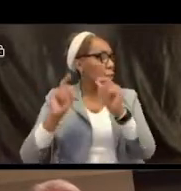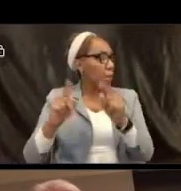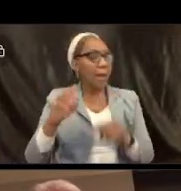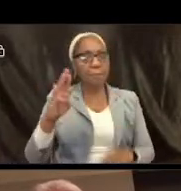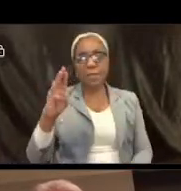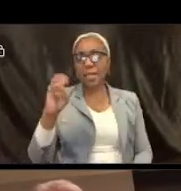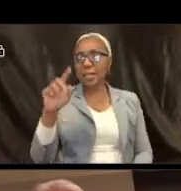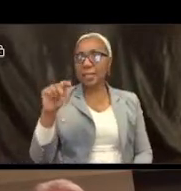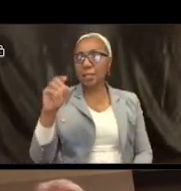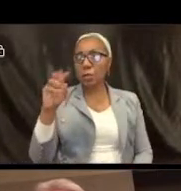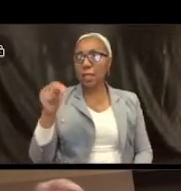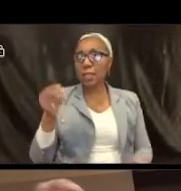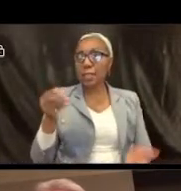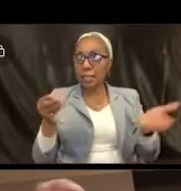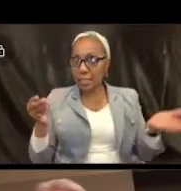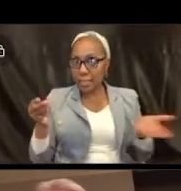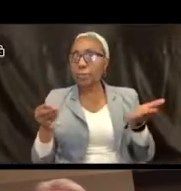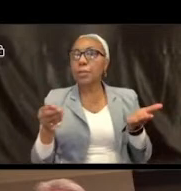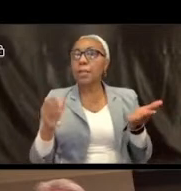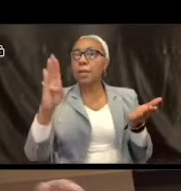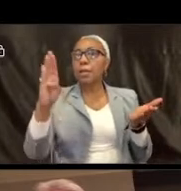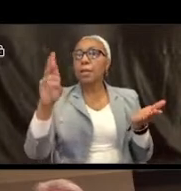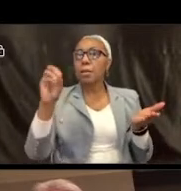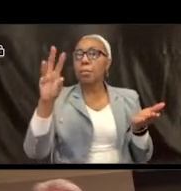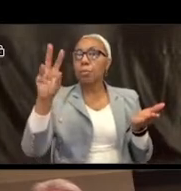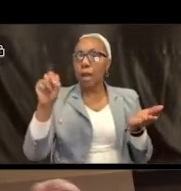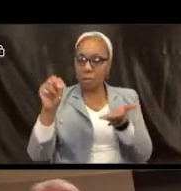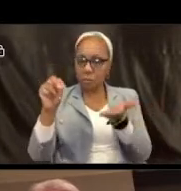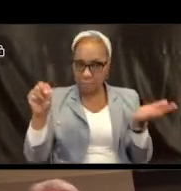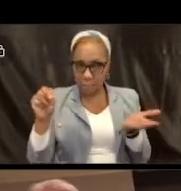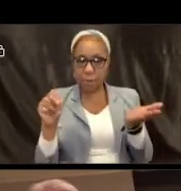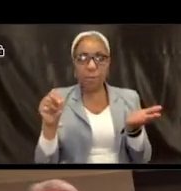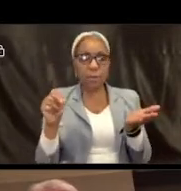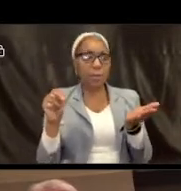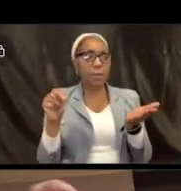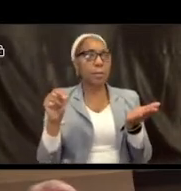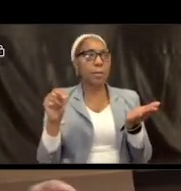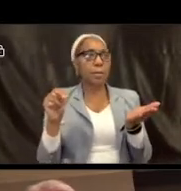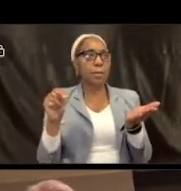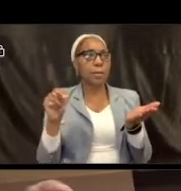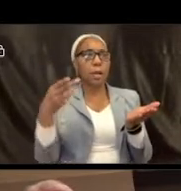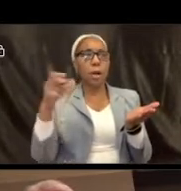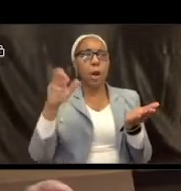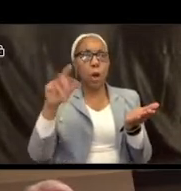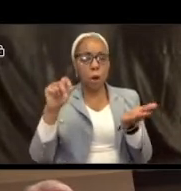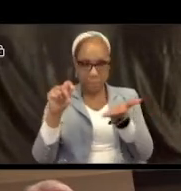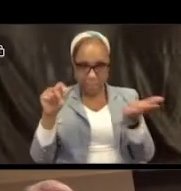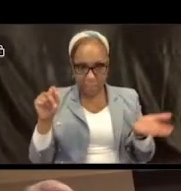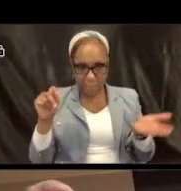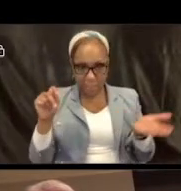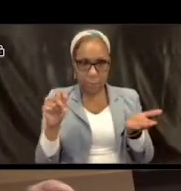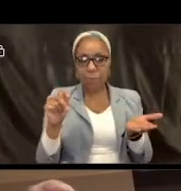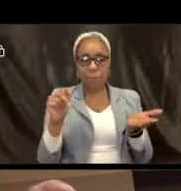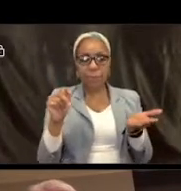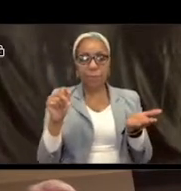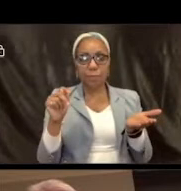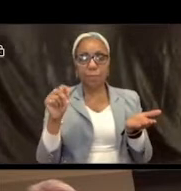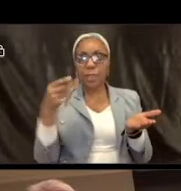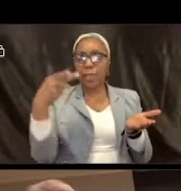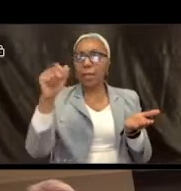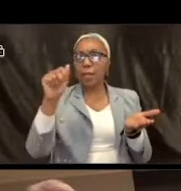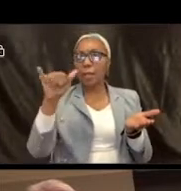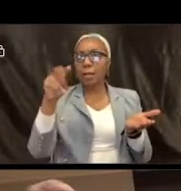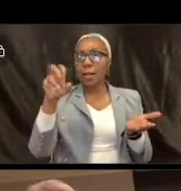Benton, Here. Brown, Here. Hart, Here.